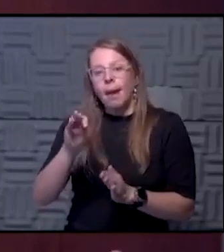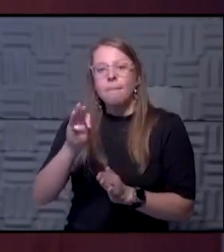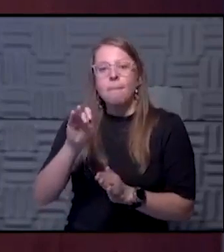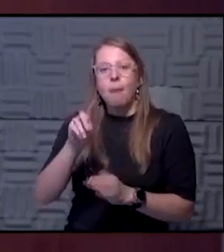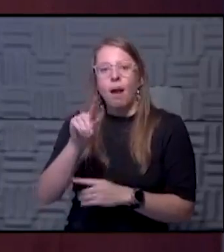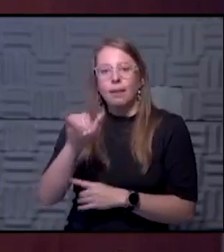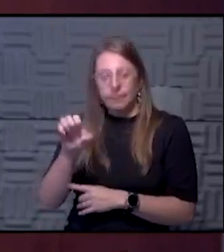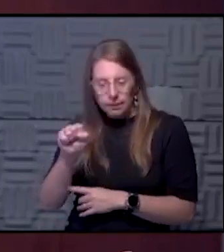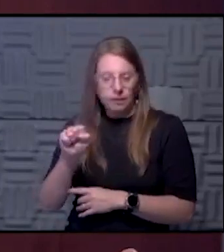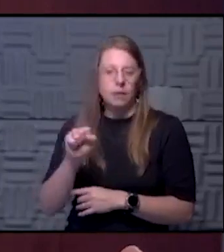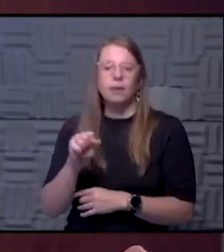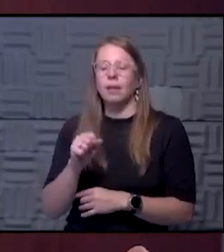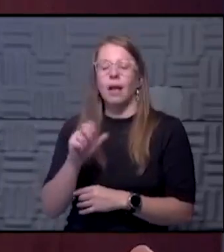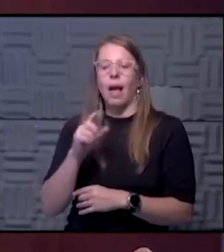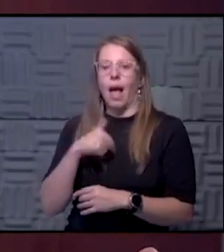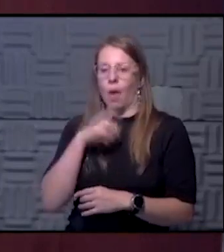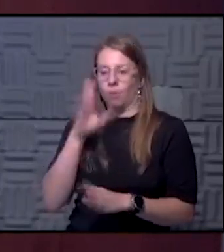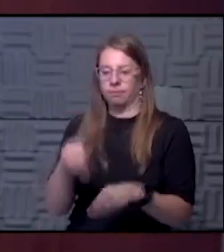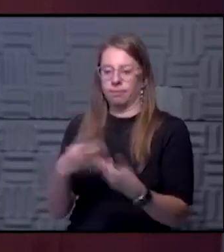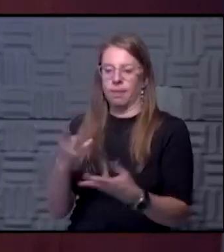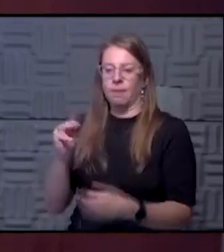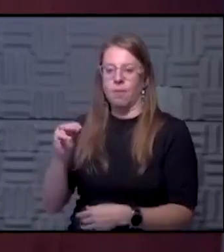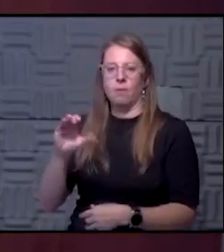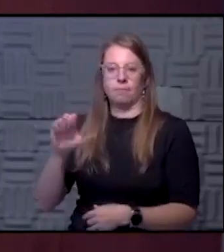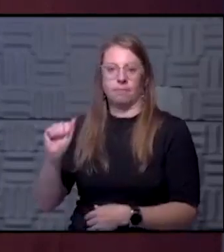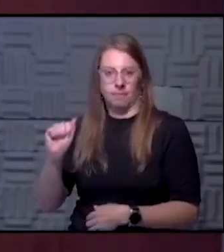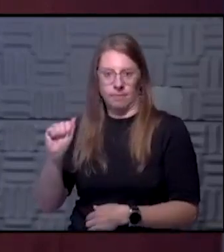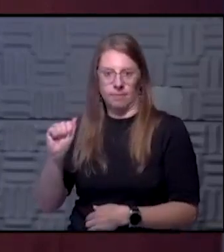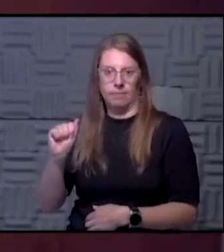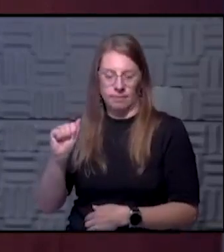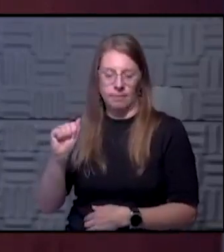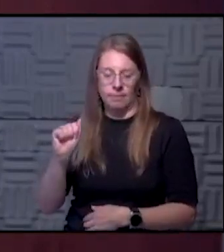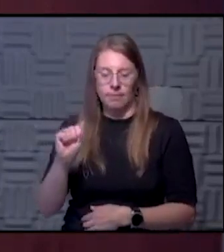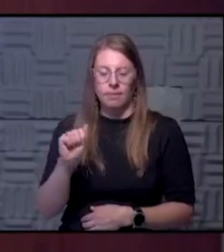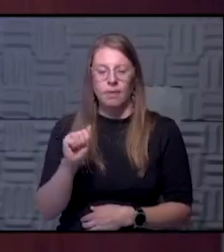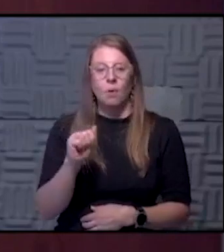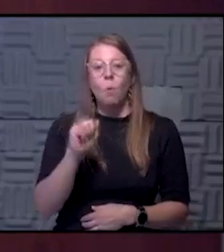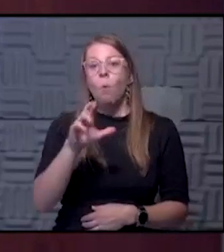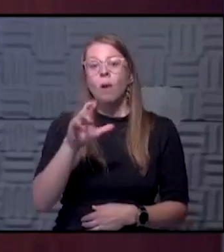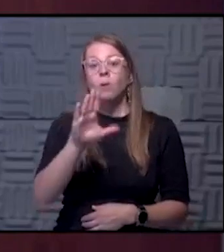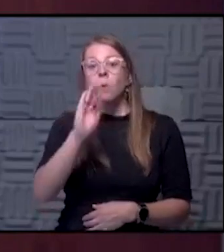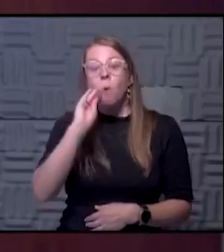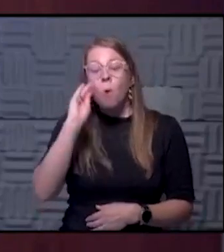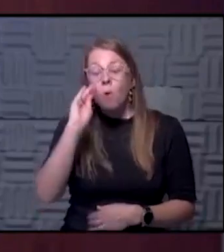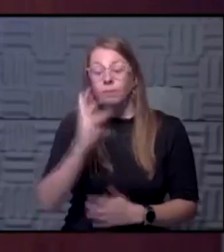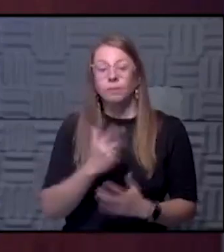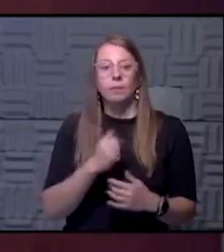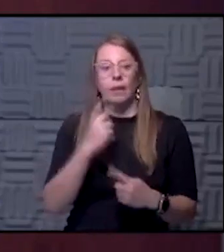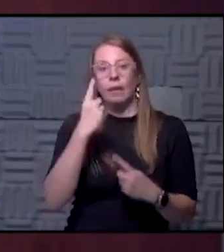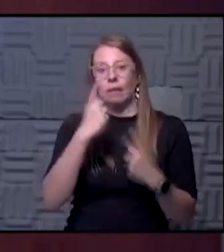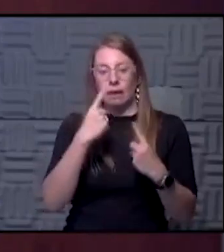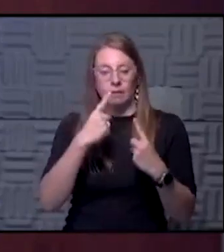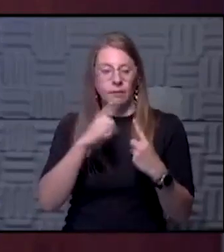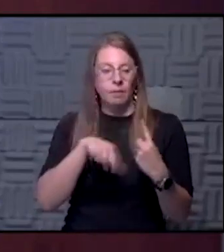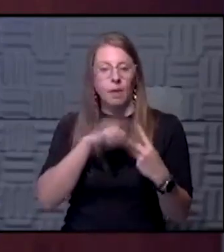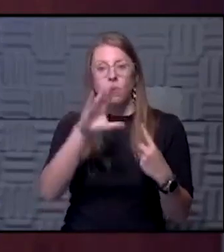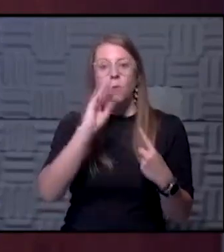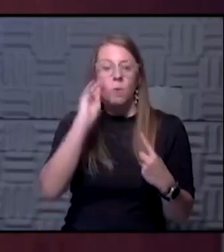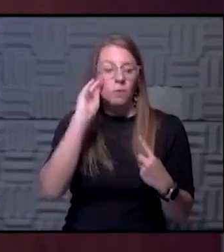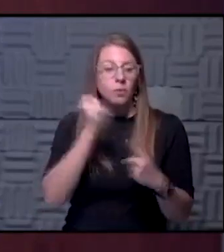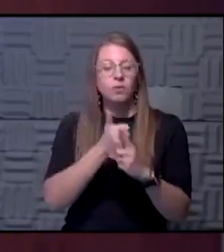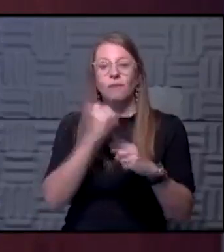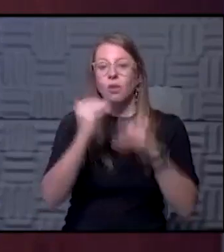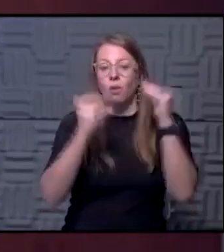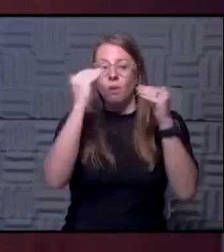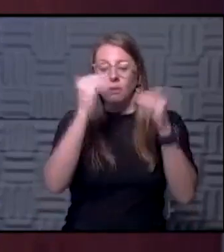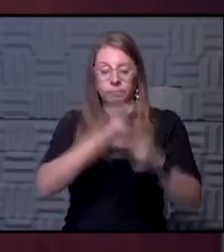use a monoclonal antibody in that particular case. Or think about it, in your home. You as the adult,